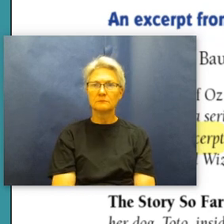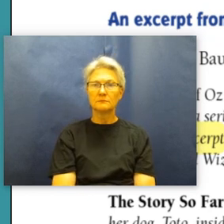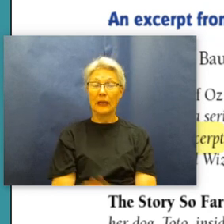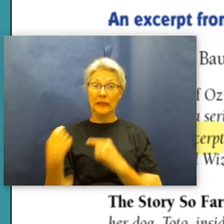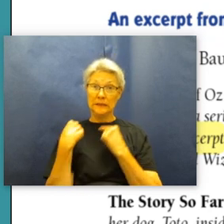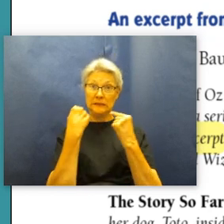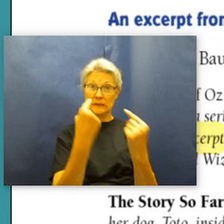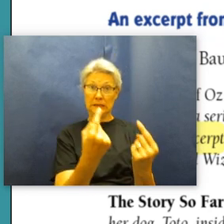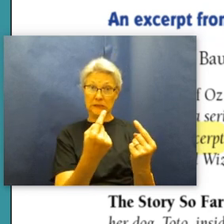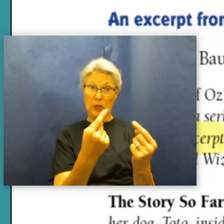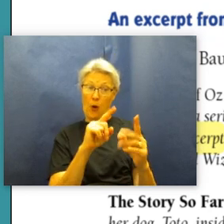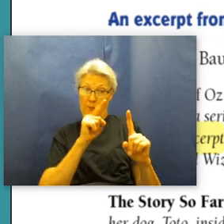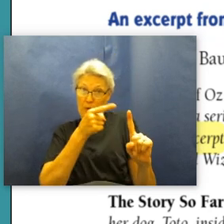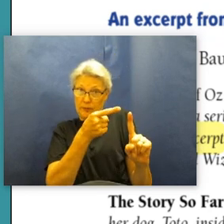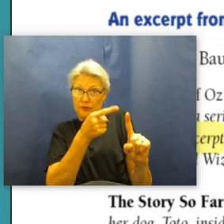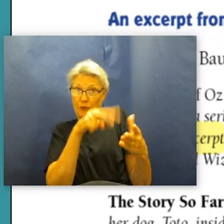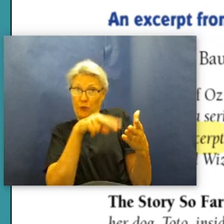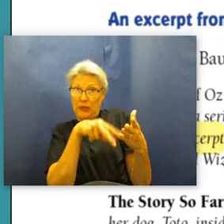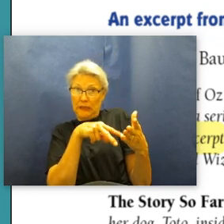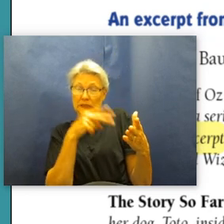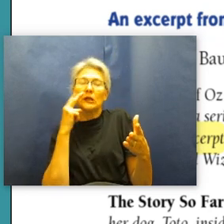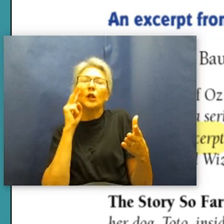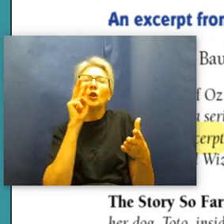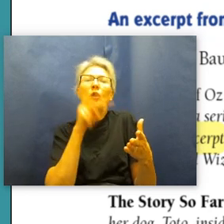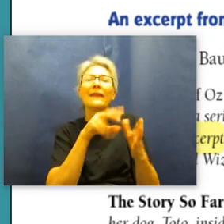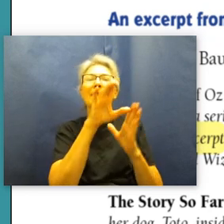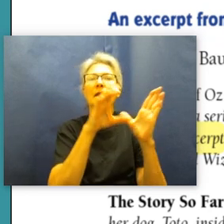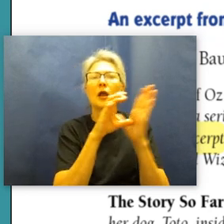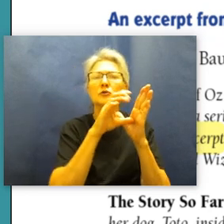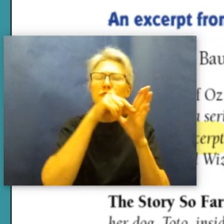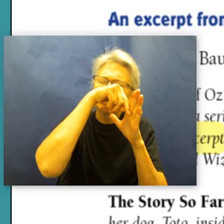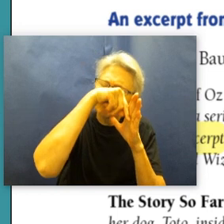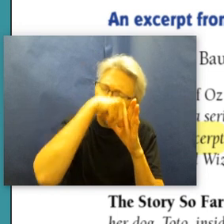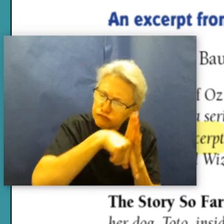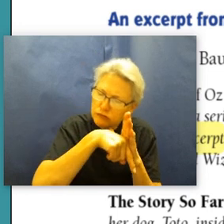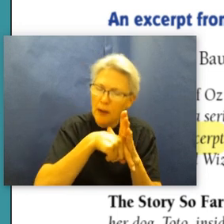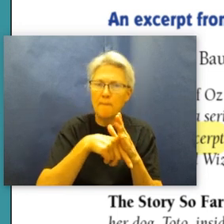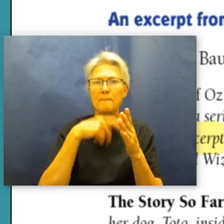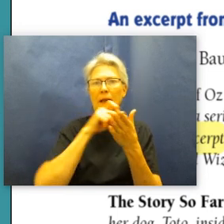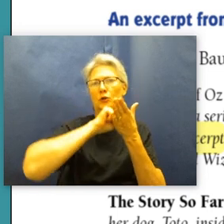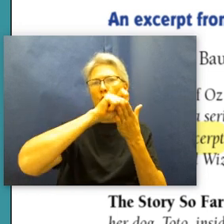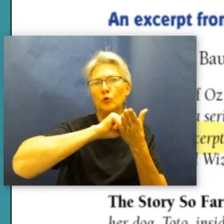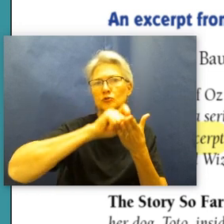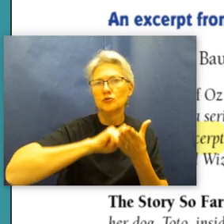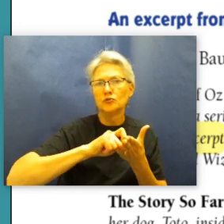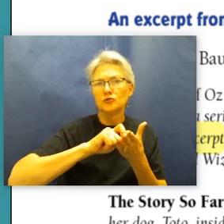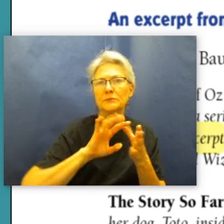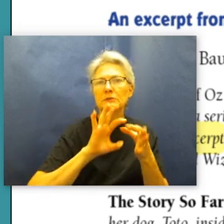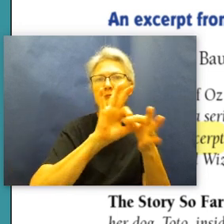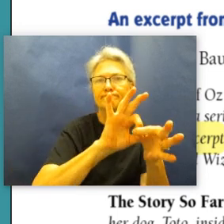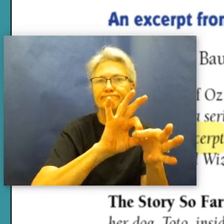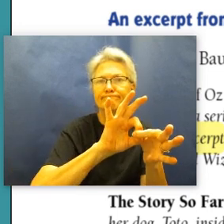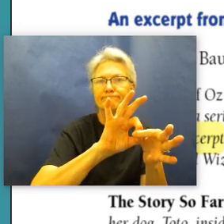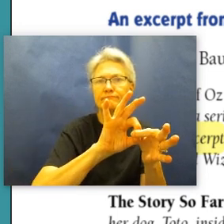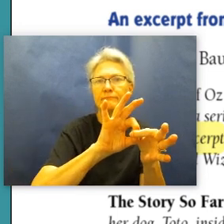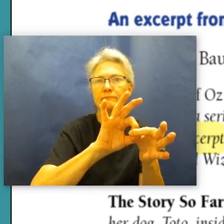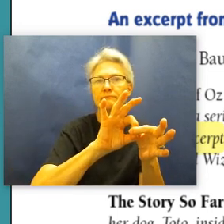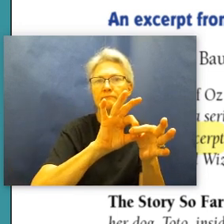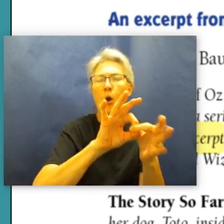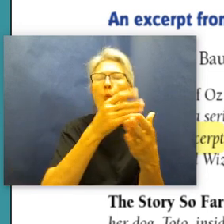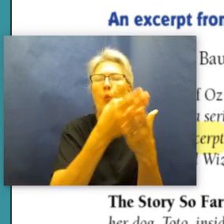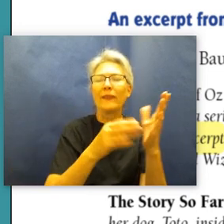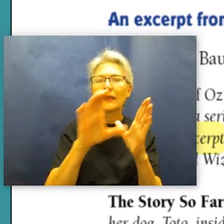Since our purpose for reading is to look at the characters more in depth, my annotations are going to be focused around